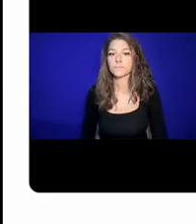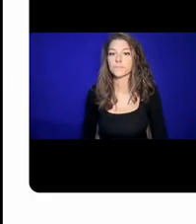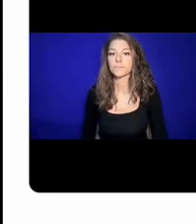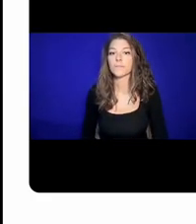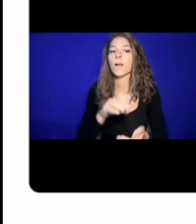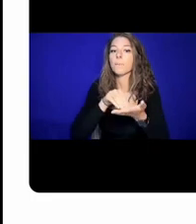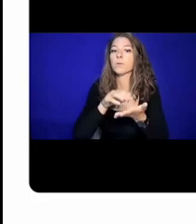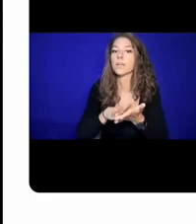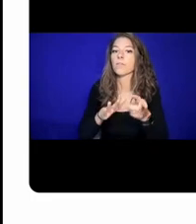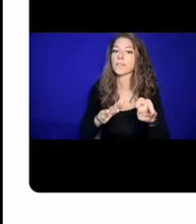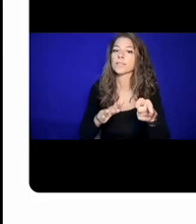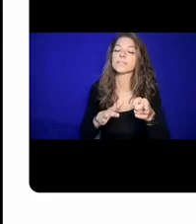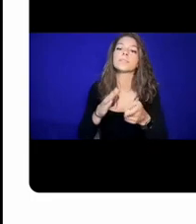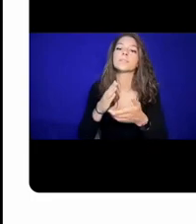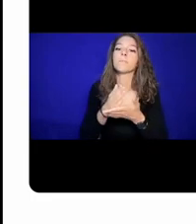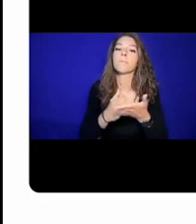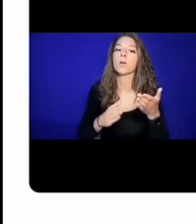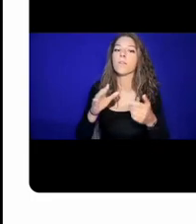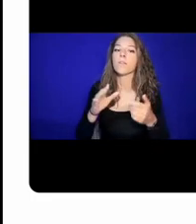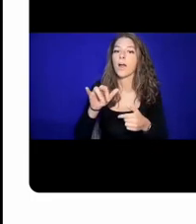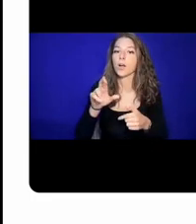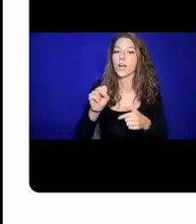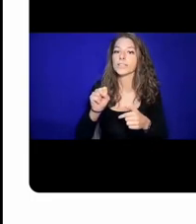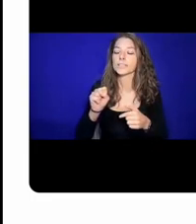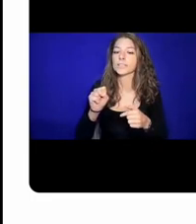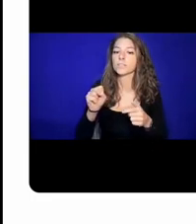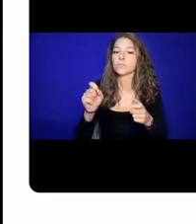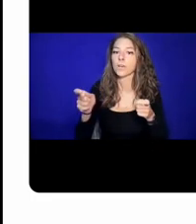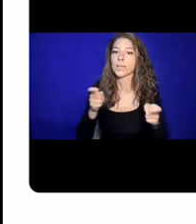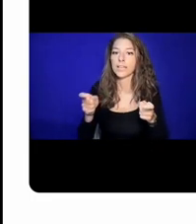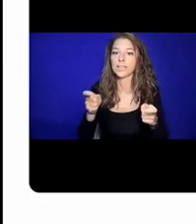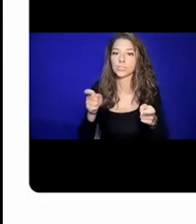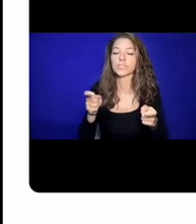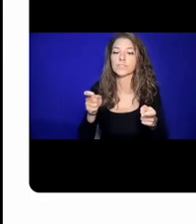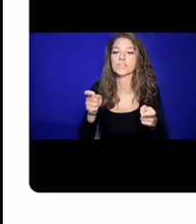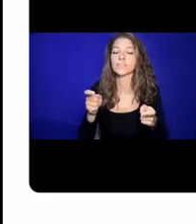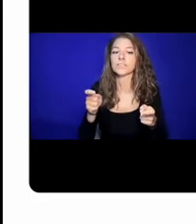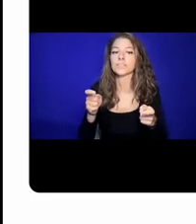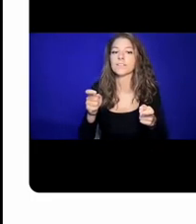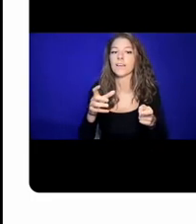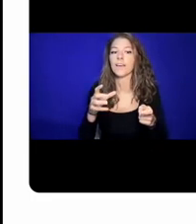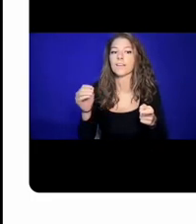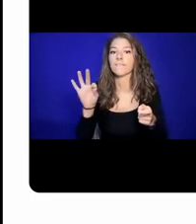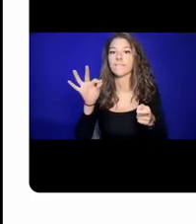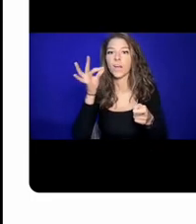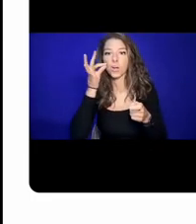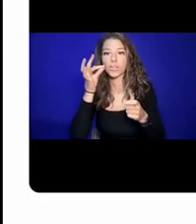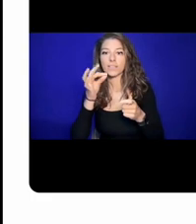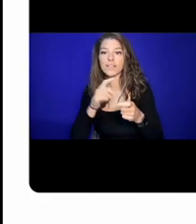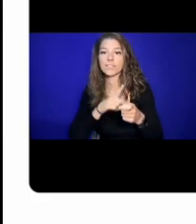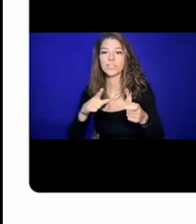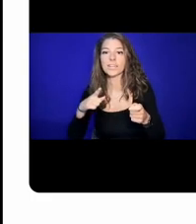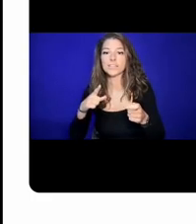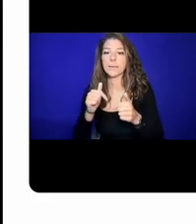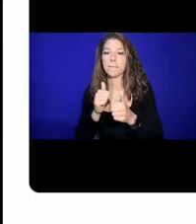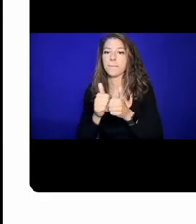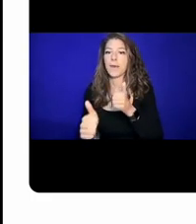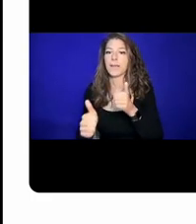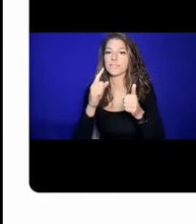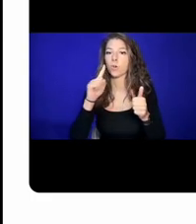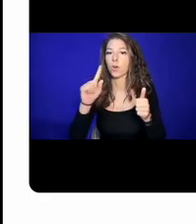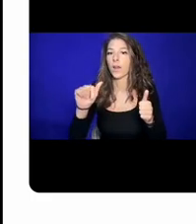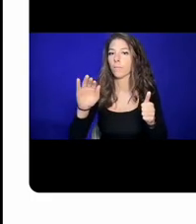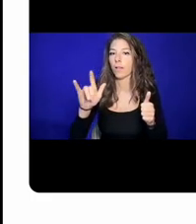I put this one in here, part of the IRS regulations and the federal legislation that passed for